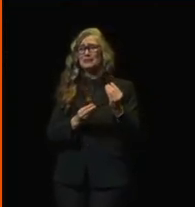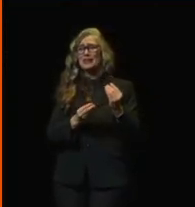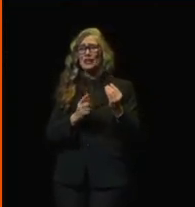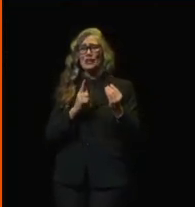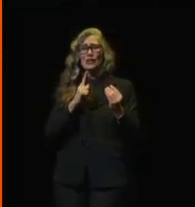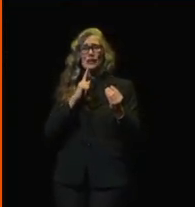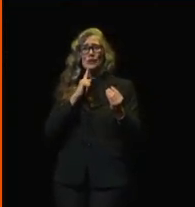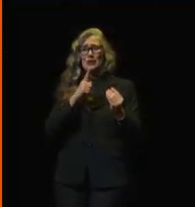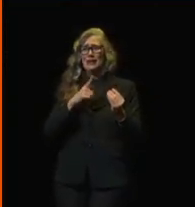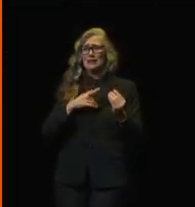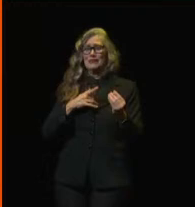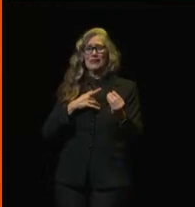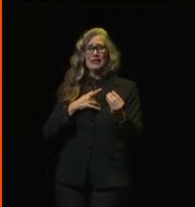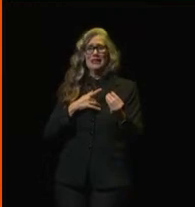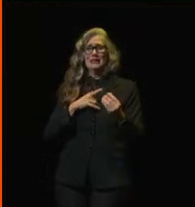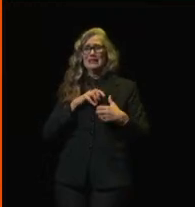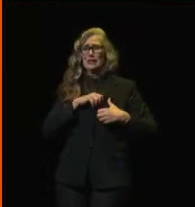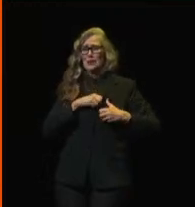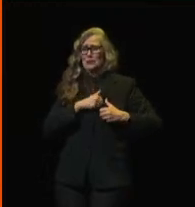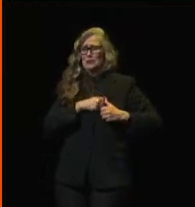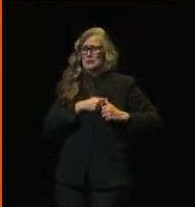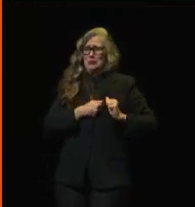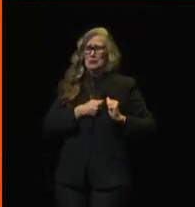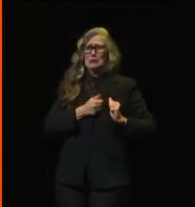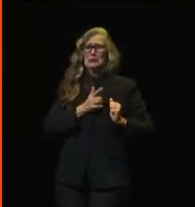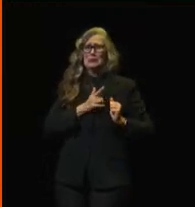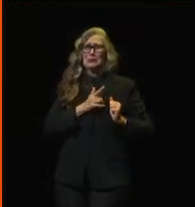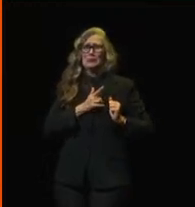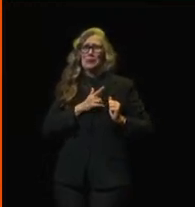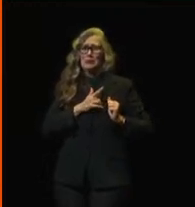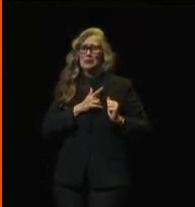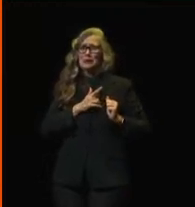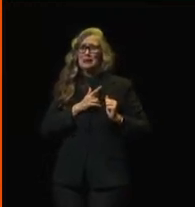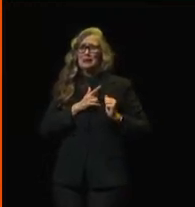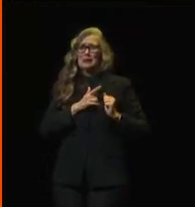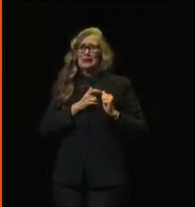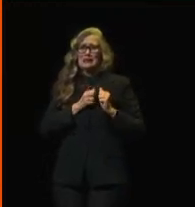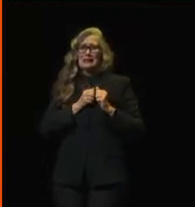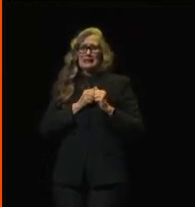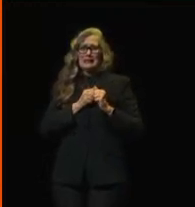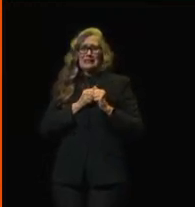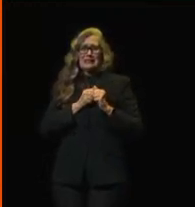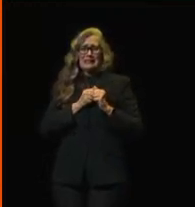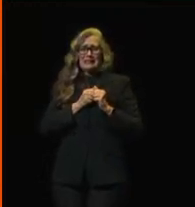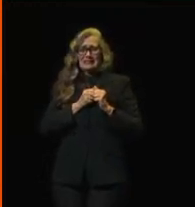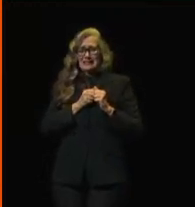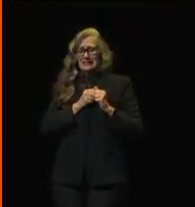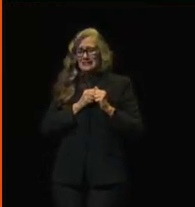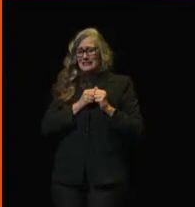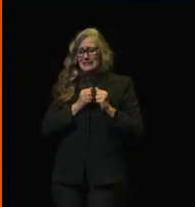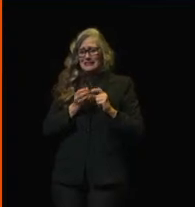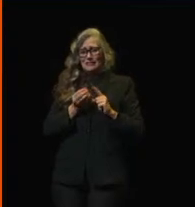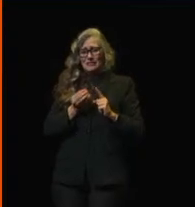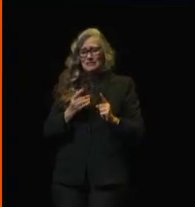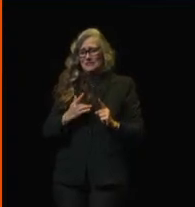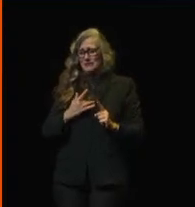to Carl and Willow. And I just want to say,